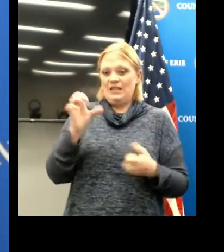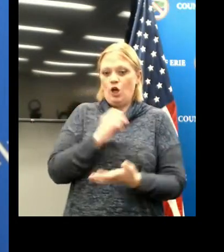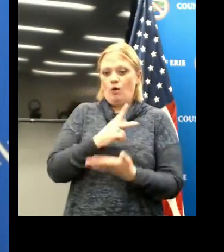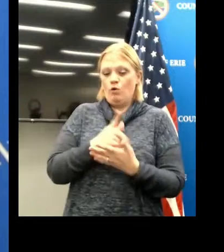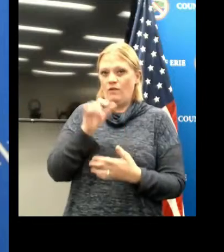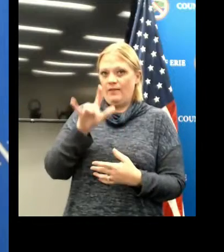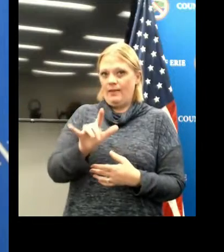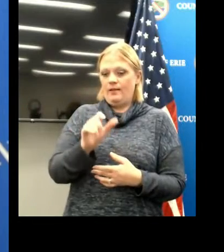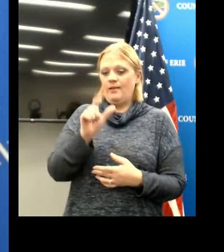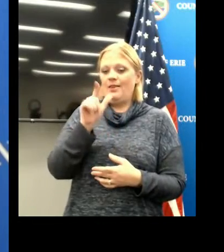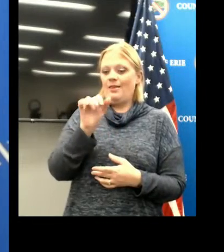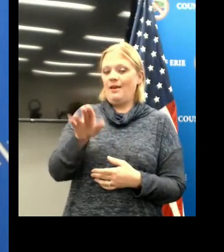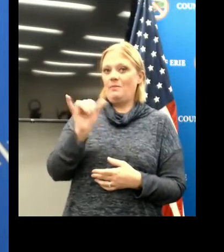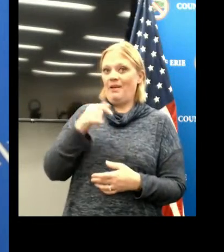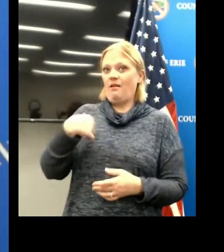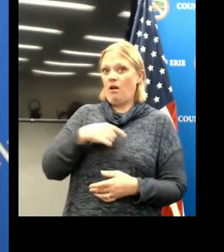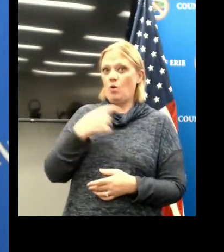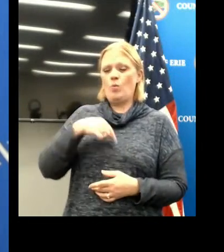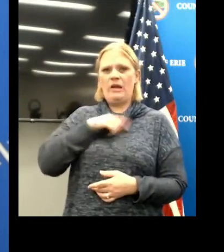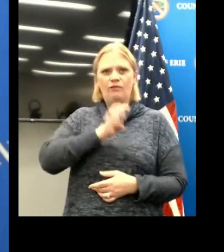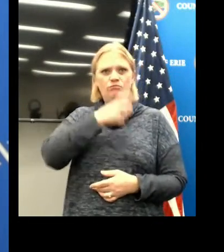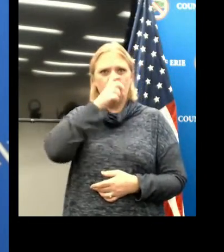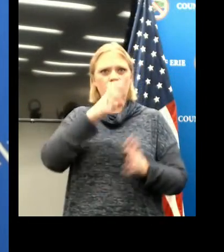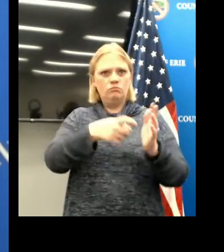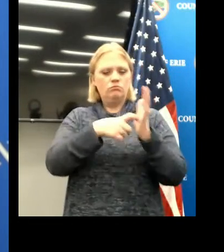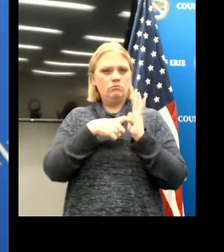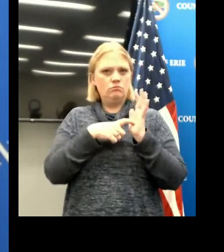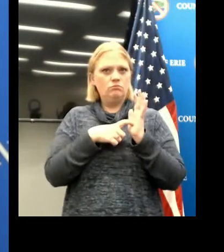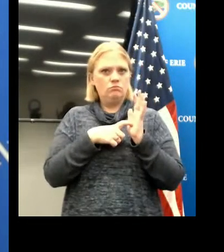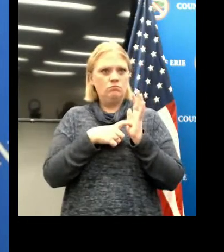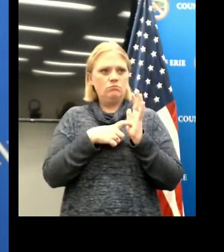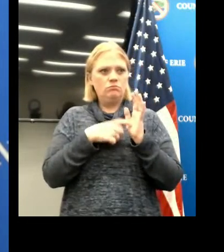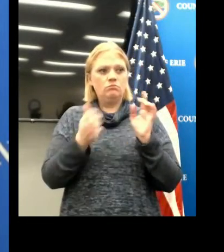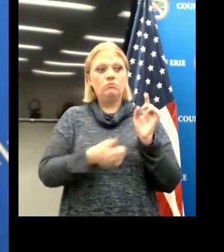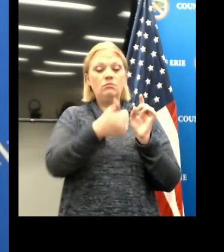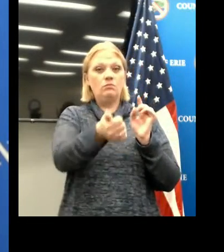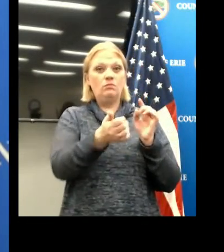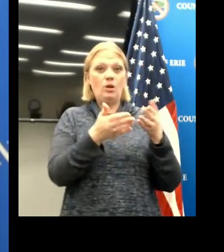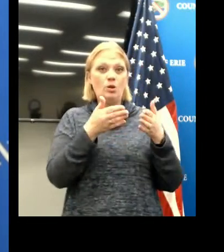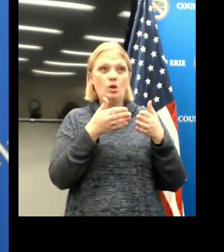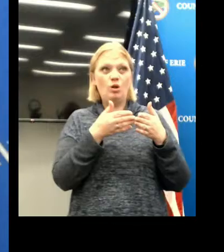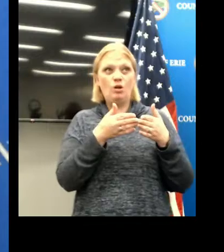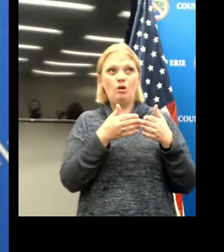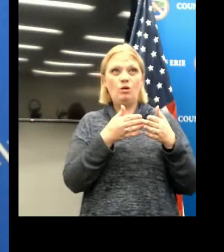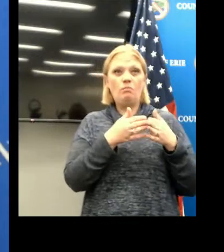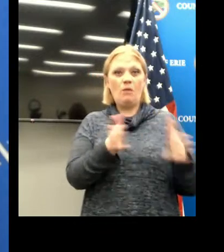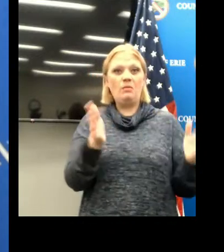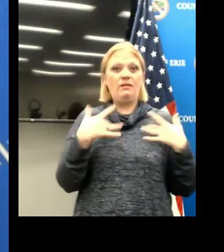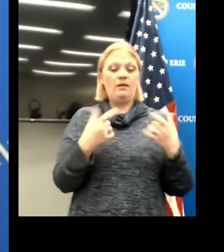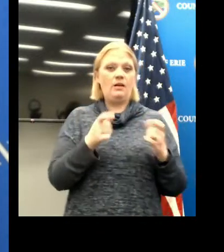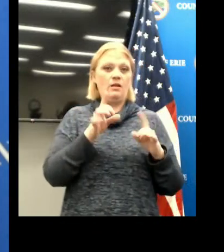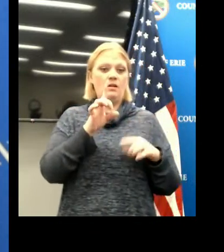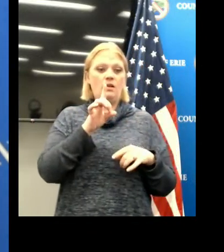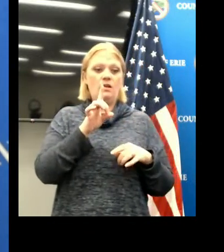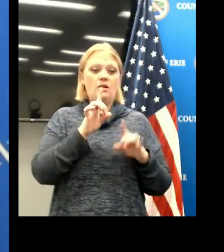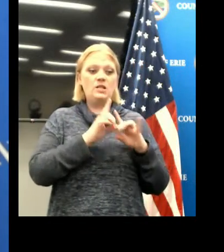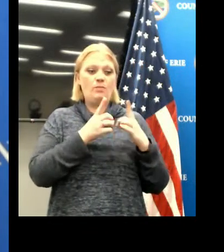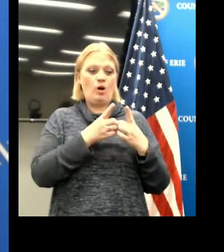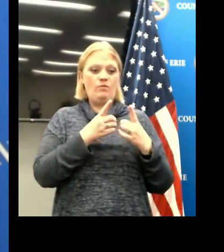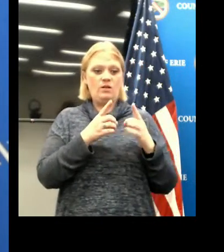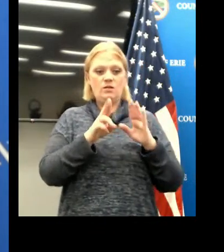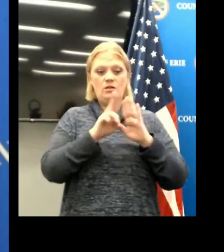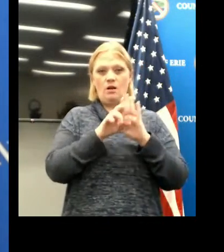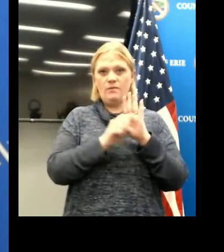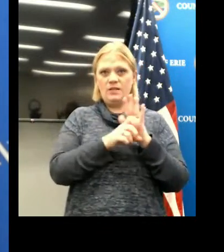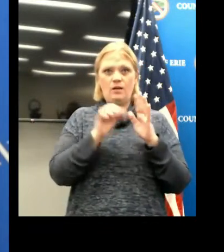And we have different stringent requirements. Most of the other public health departments in upstate New York, and for that